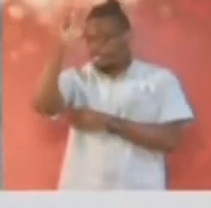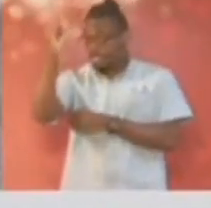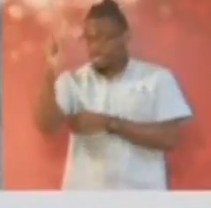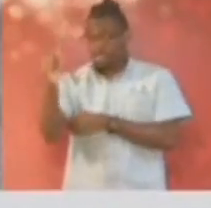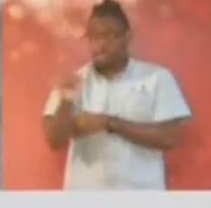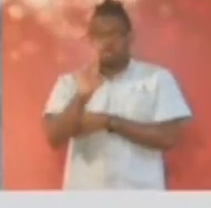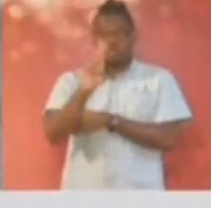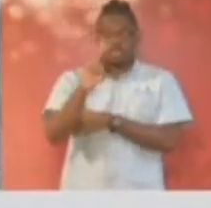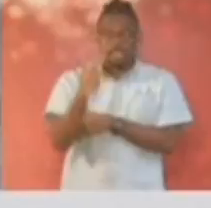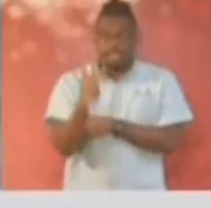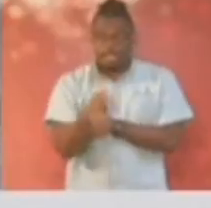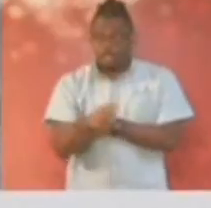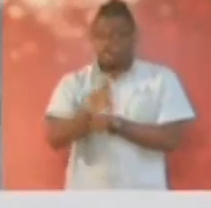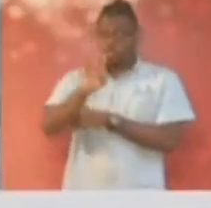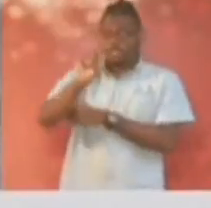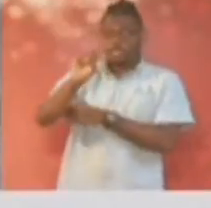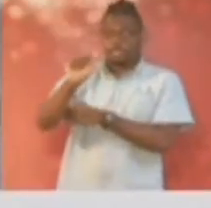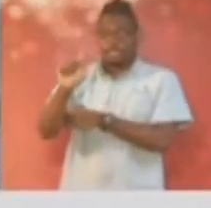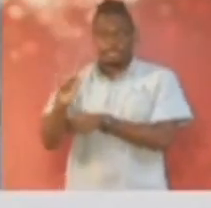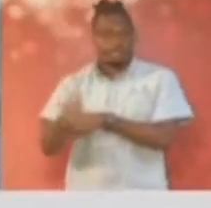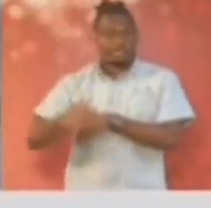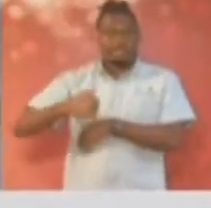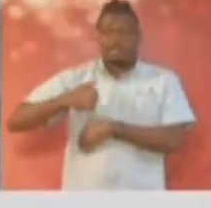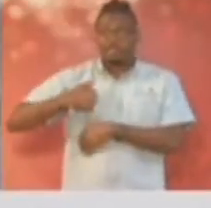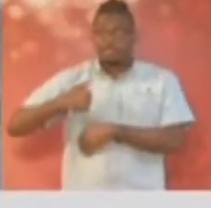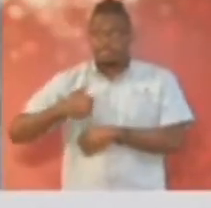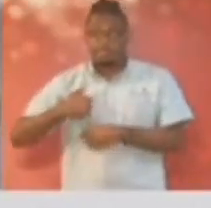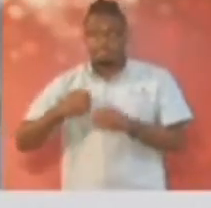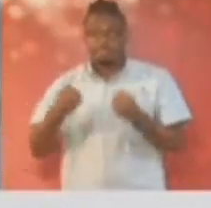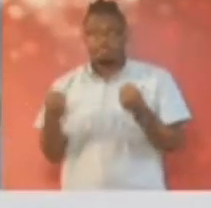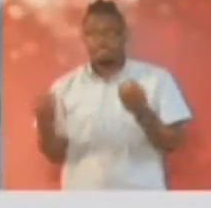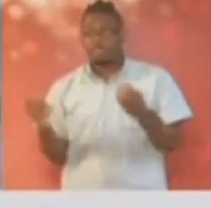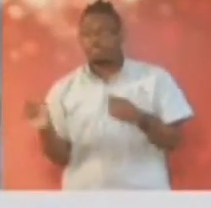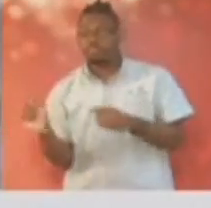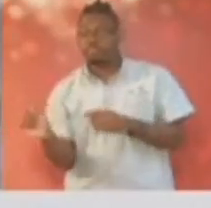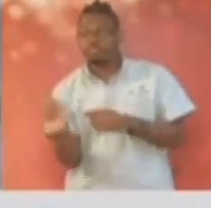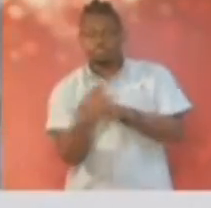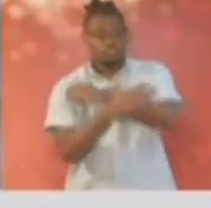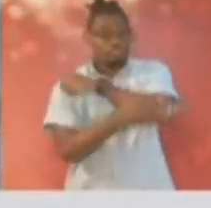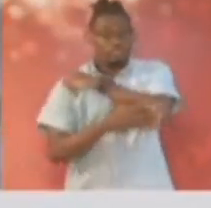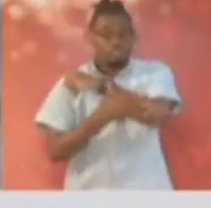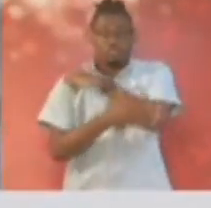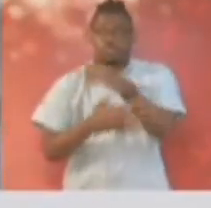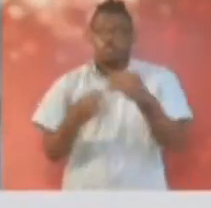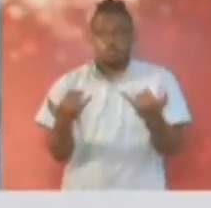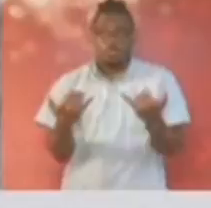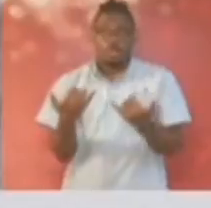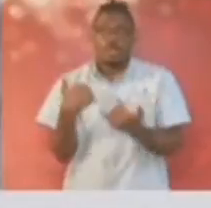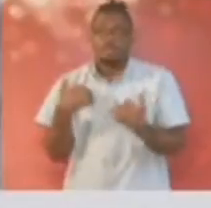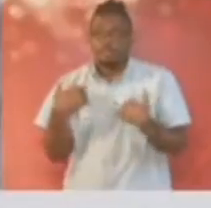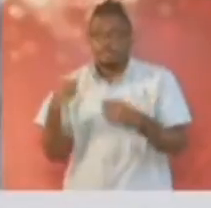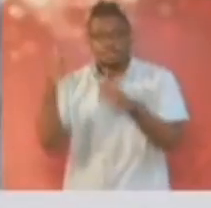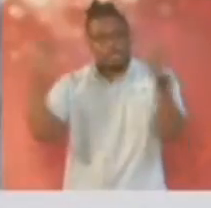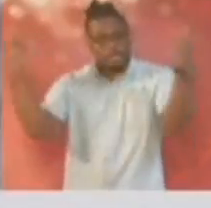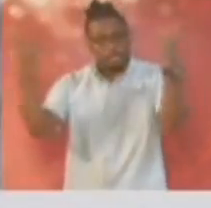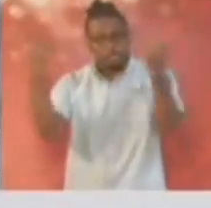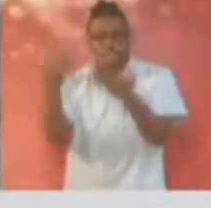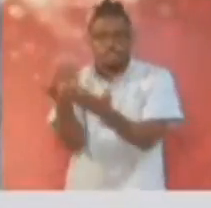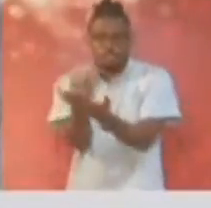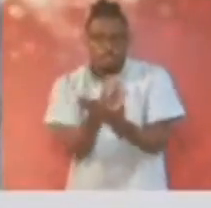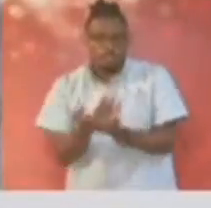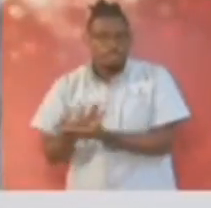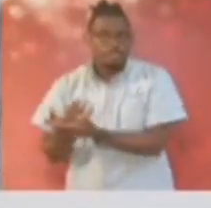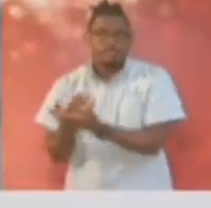USA, Canada, and many other nations, activities associated with Diwali have been curtailed, as Hindus at this